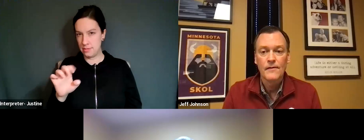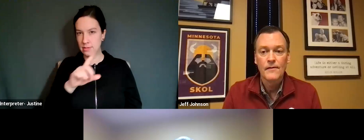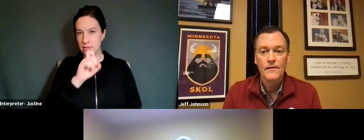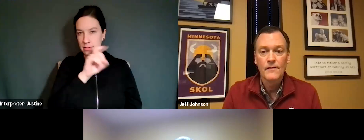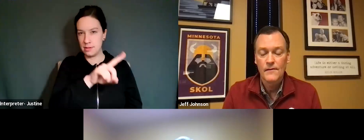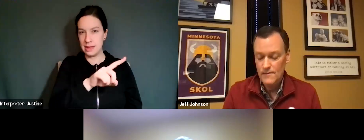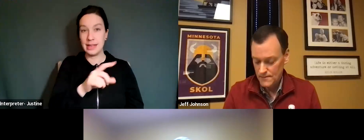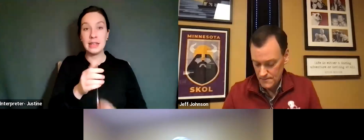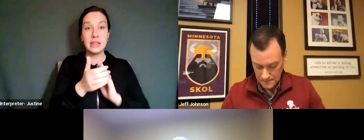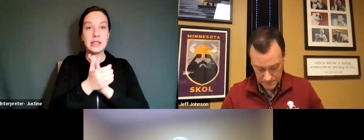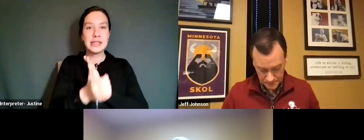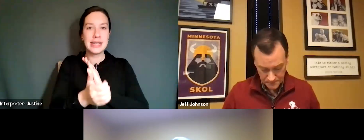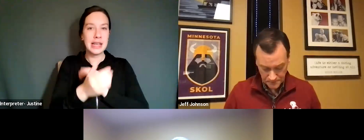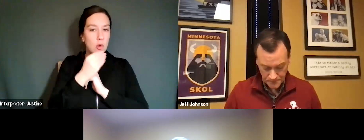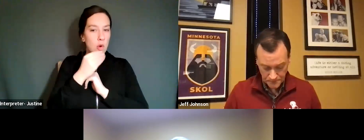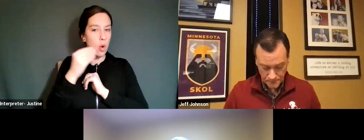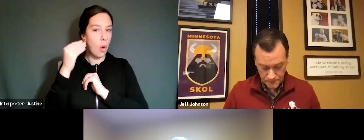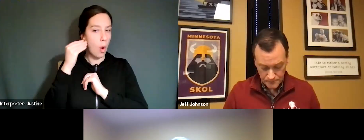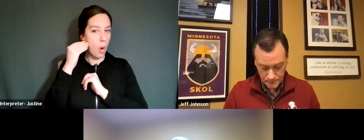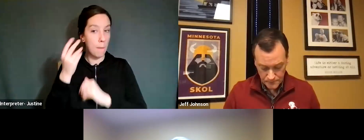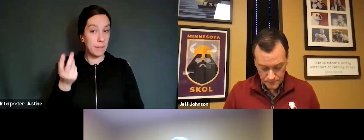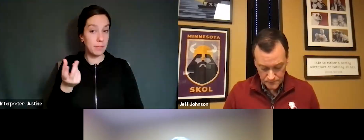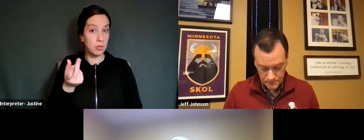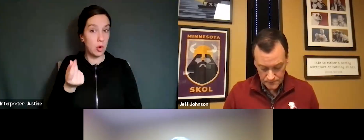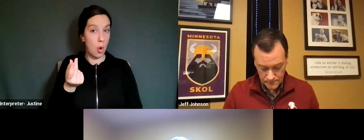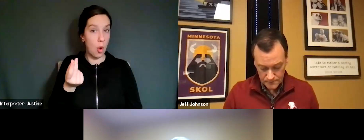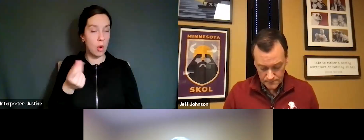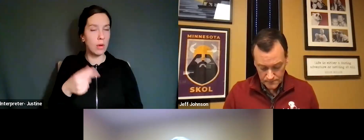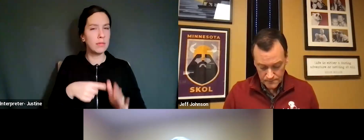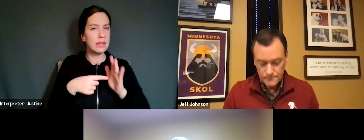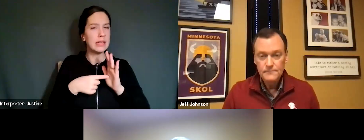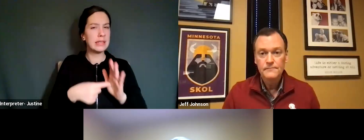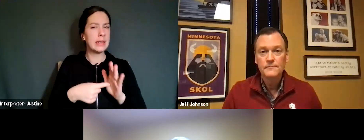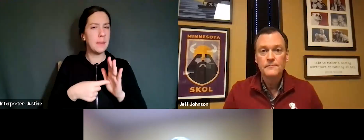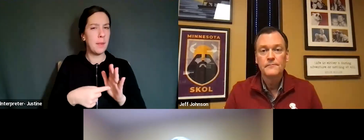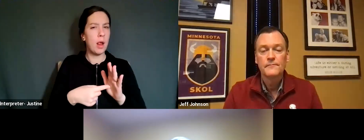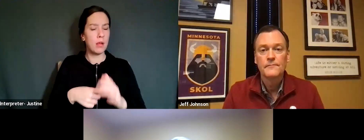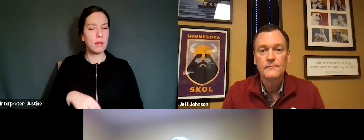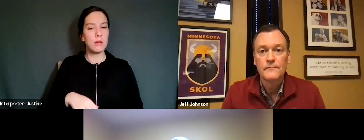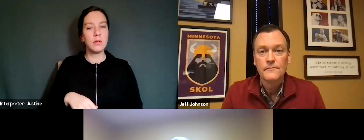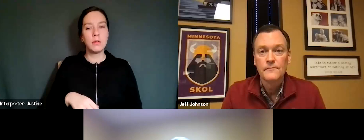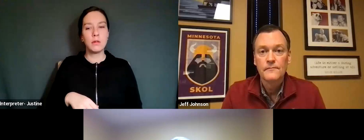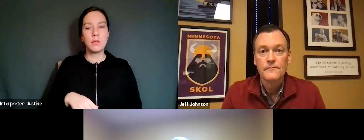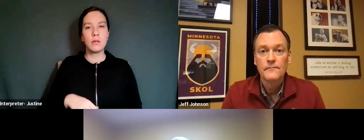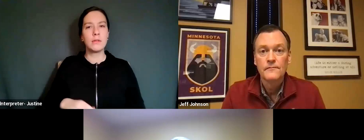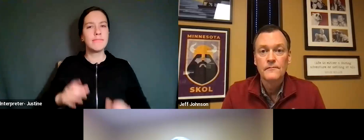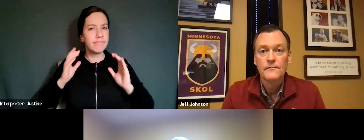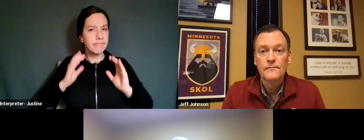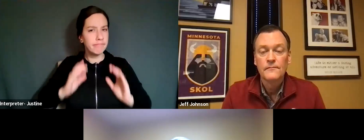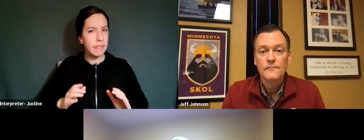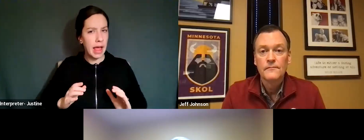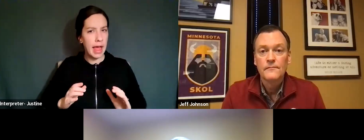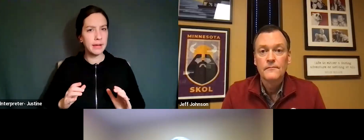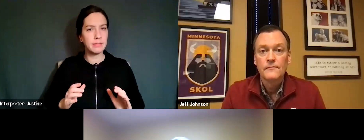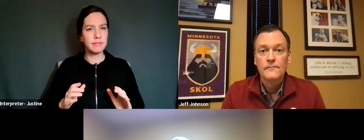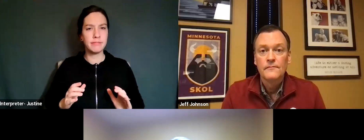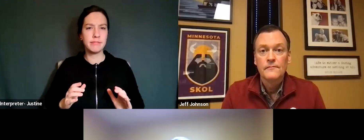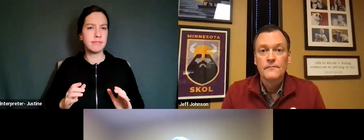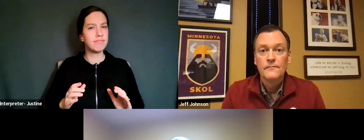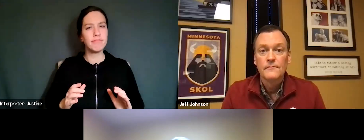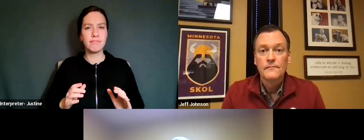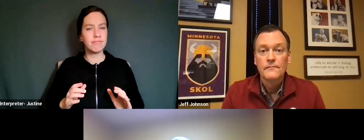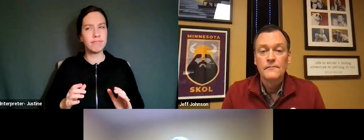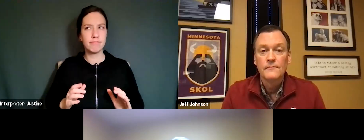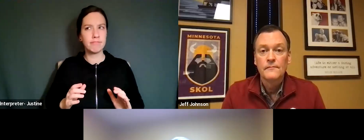skilled home companion dogs. Can you give an example of a client that might get a skilled home companion